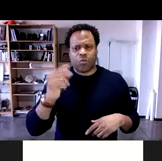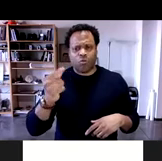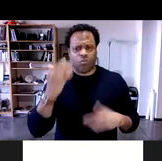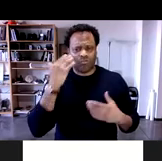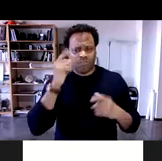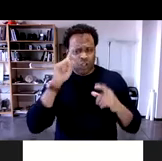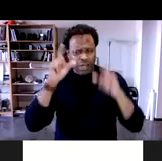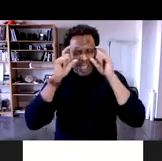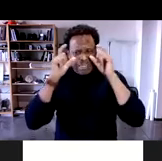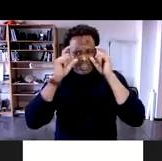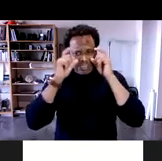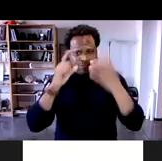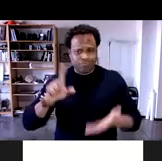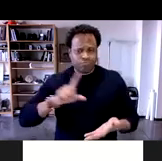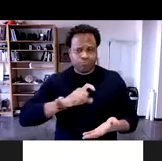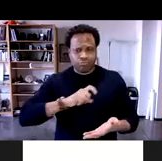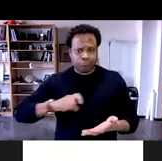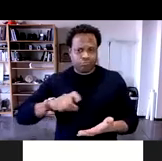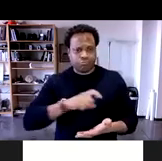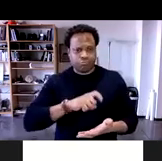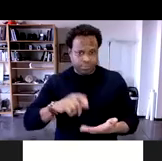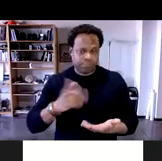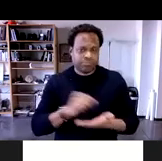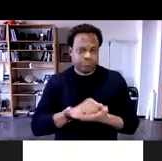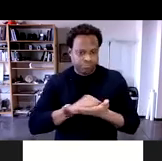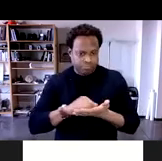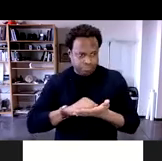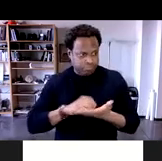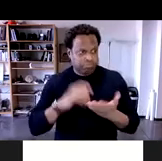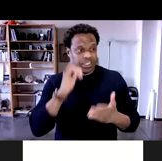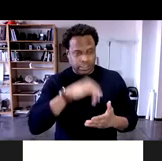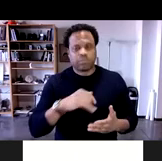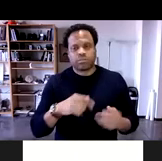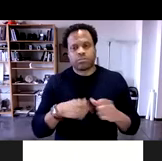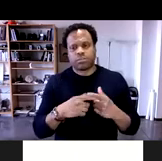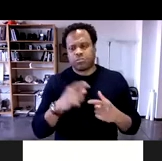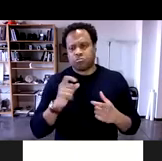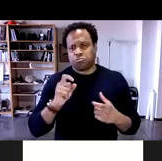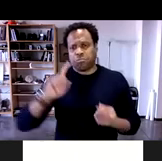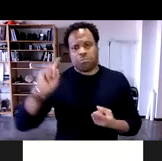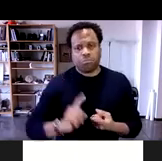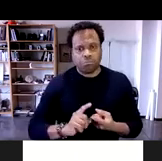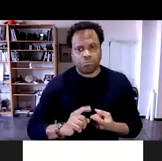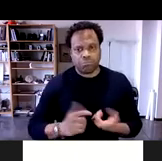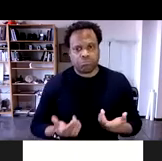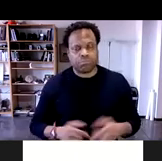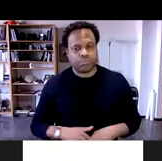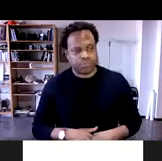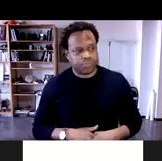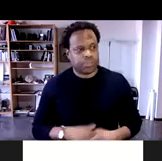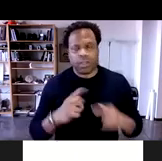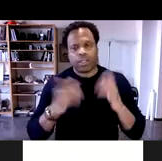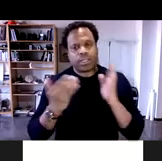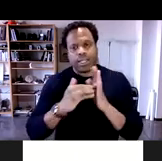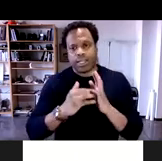to help, or an anti-fog, like a spray that you use on glasses or that type of